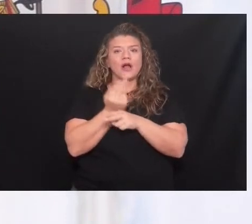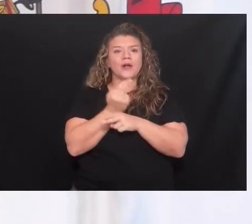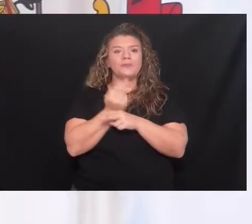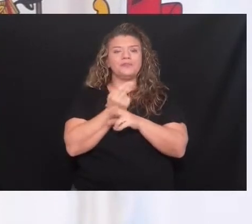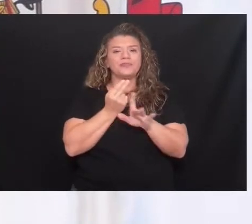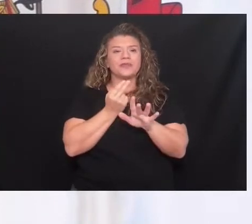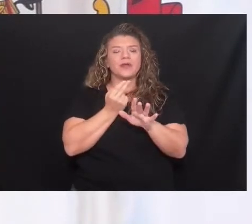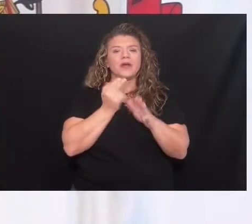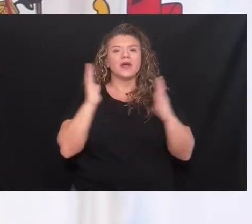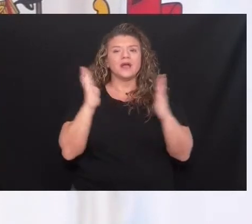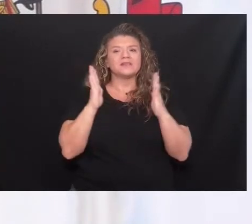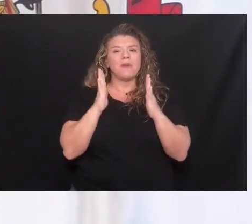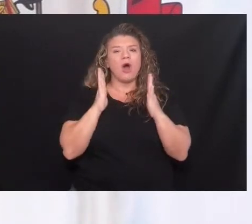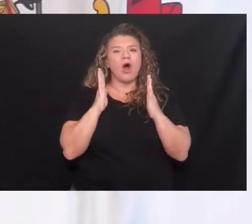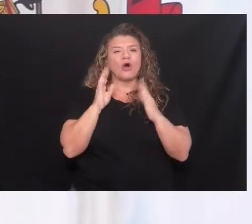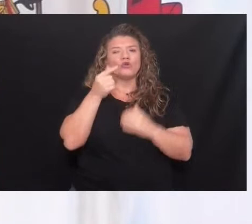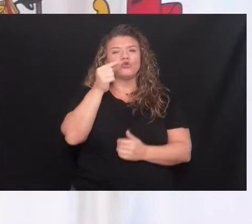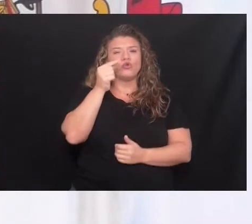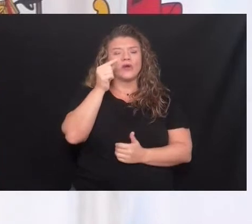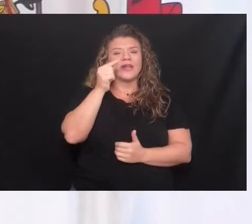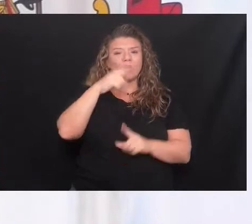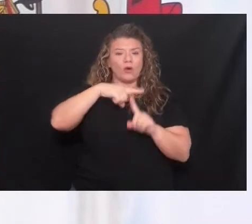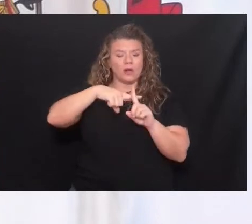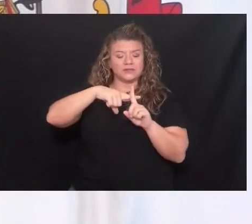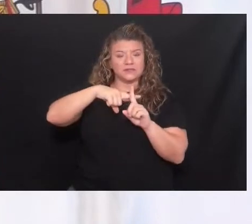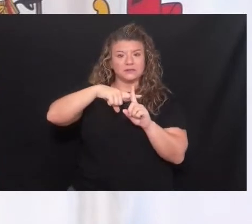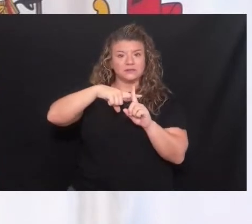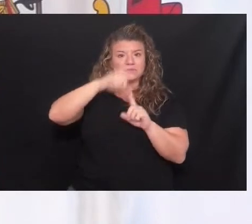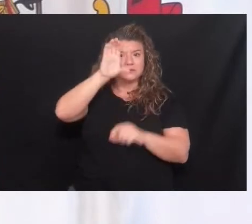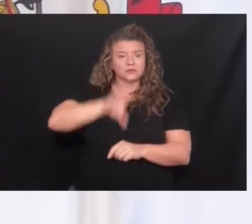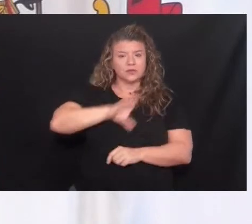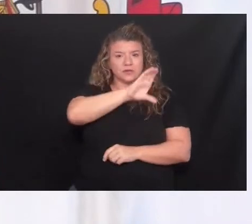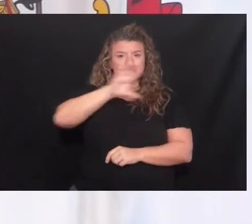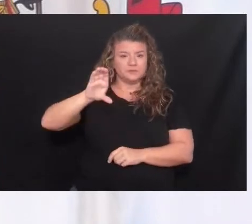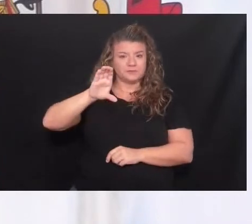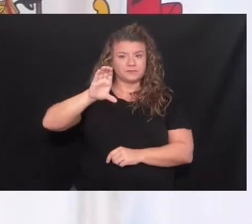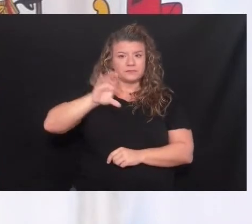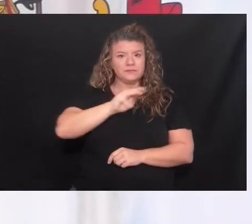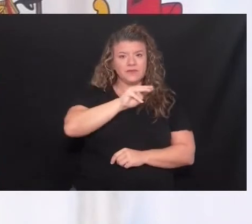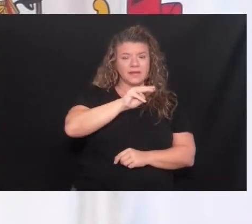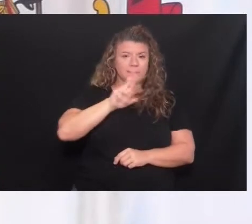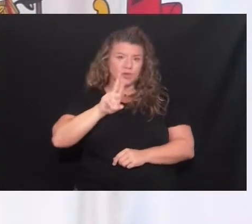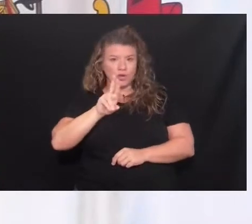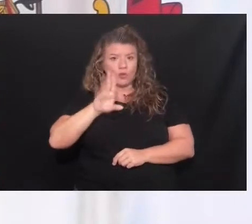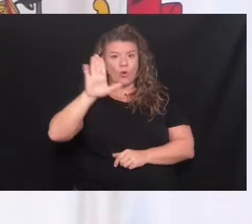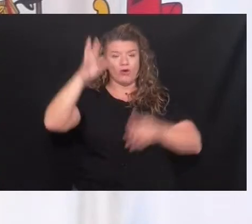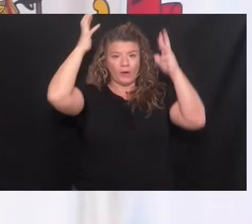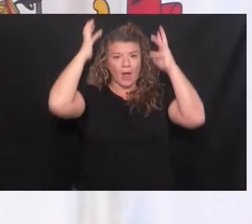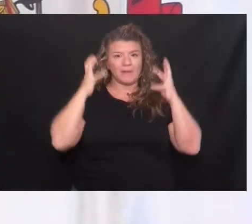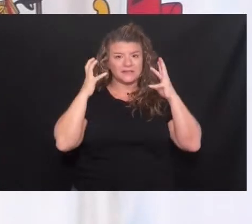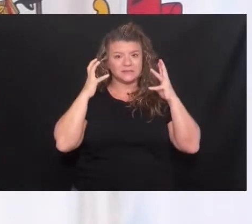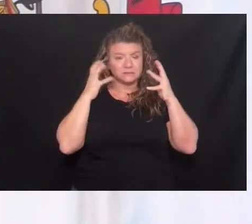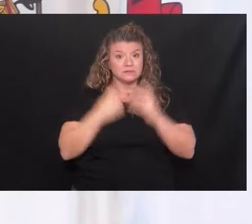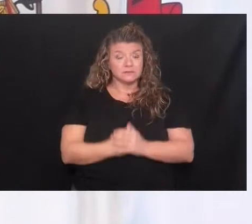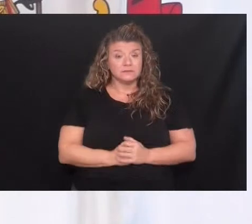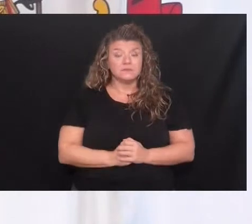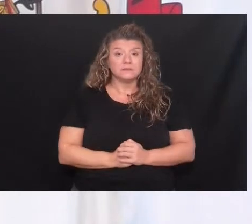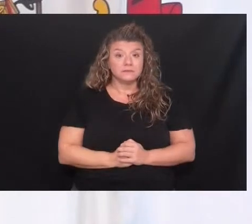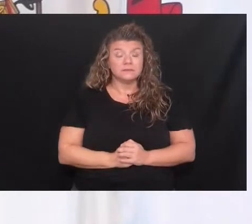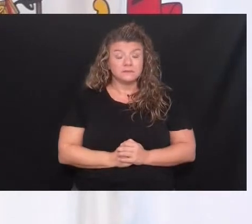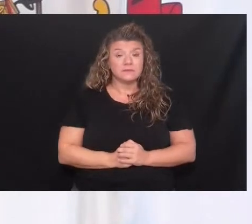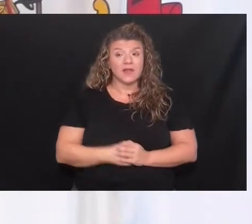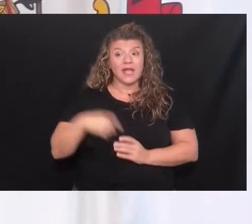a small green crosses and the initials MU on their helmets.